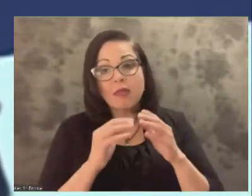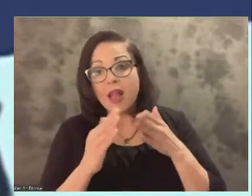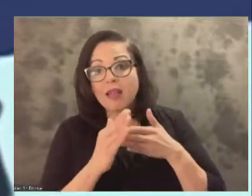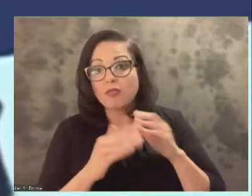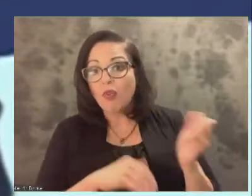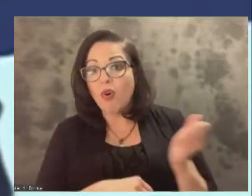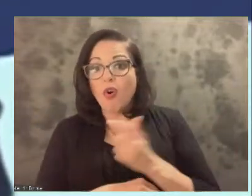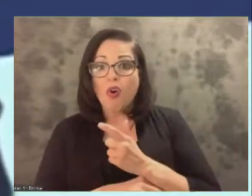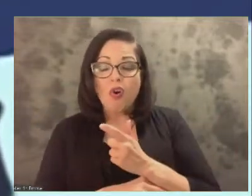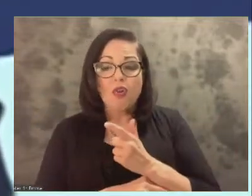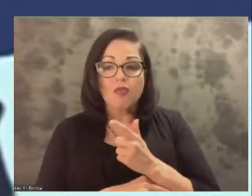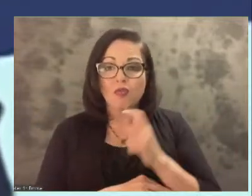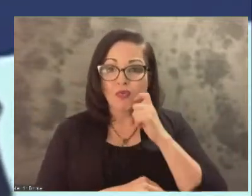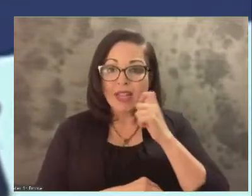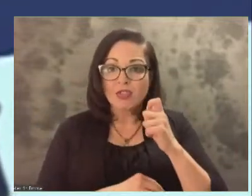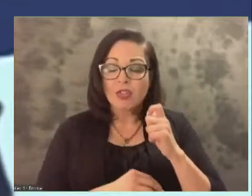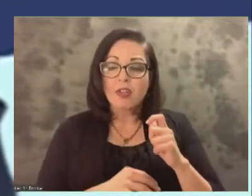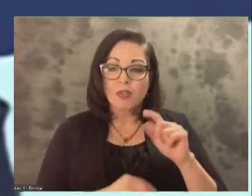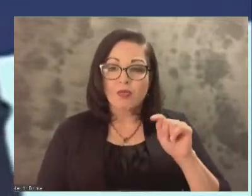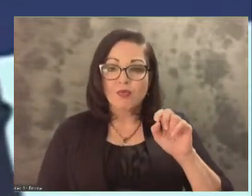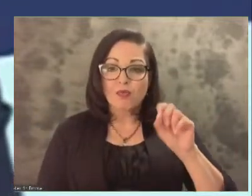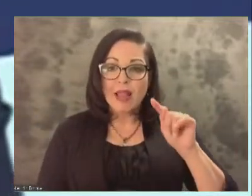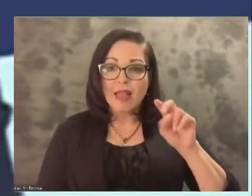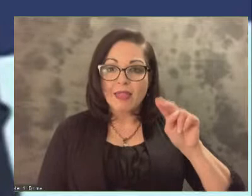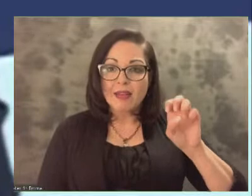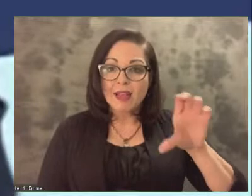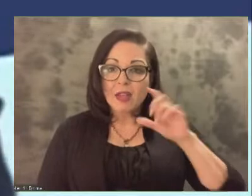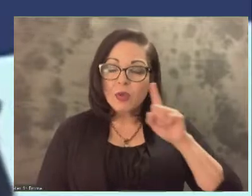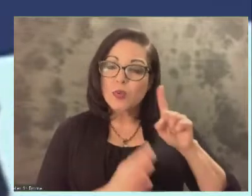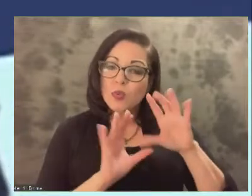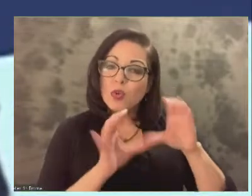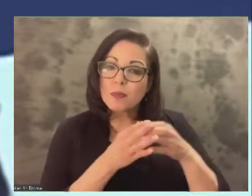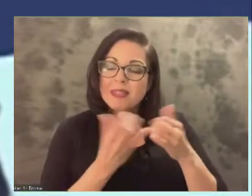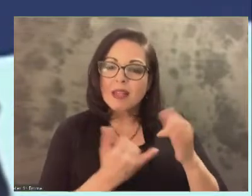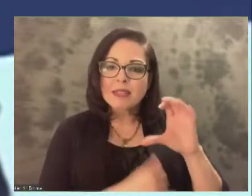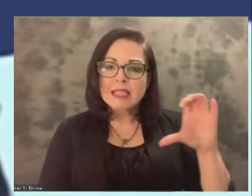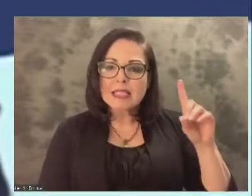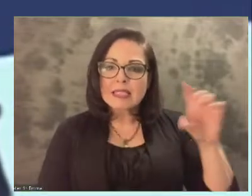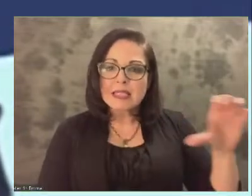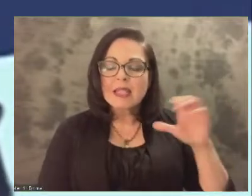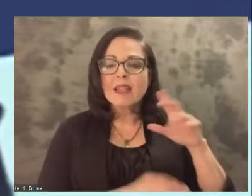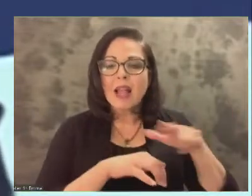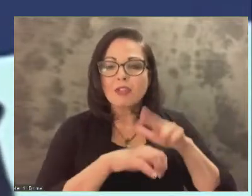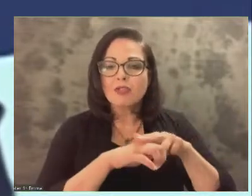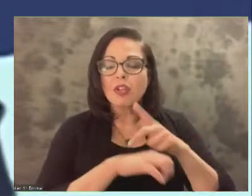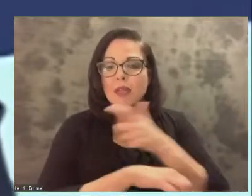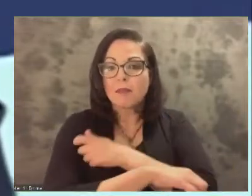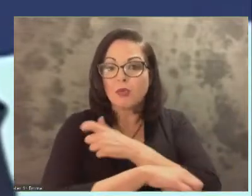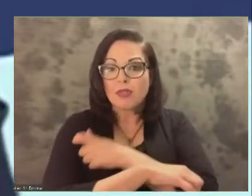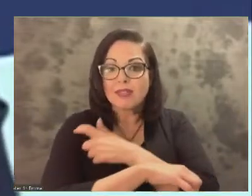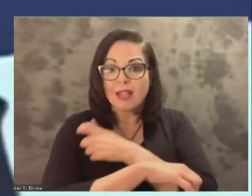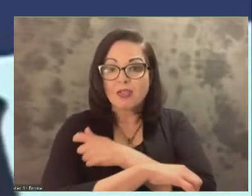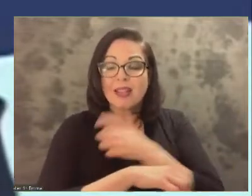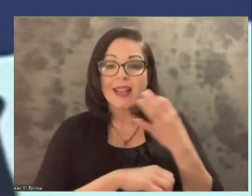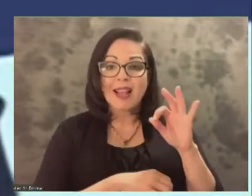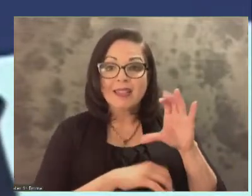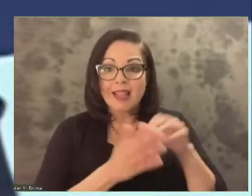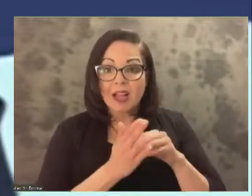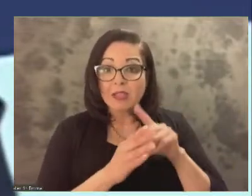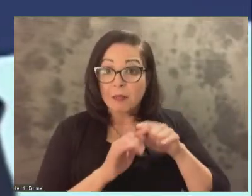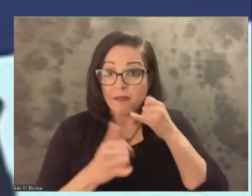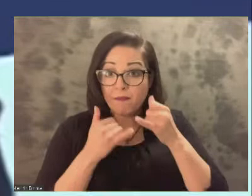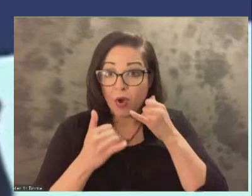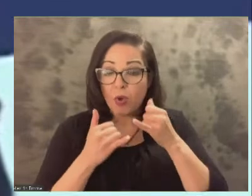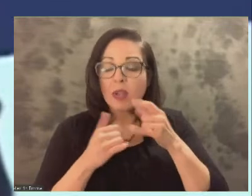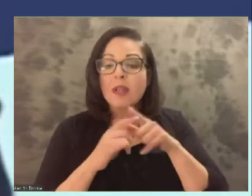groups. In a report published last week, the CDC's National Immunization Survey of 19,000 adults by phone found